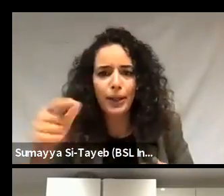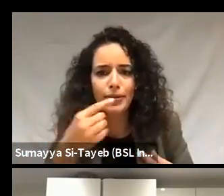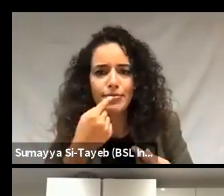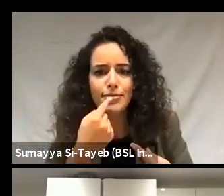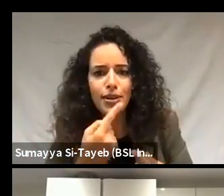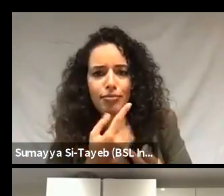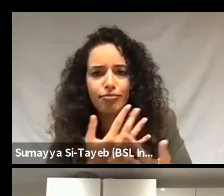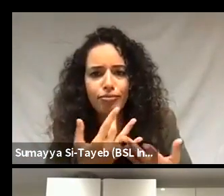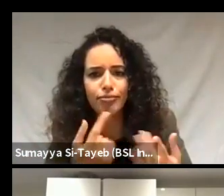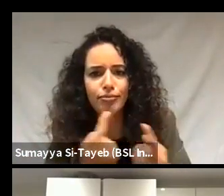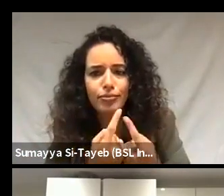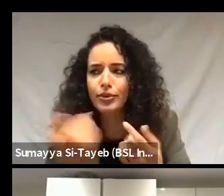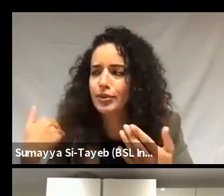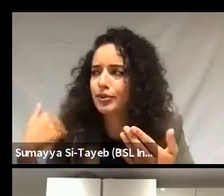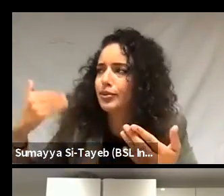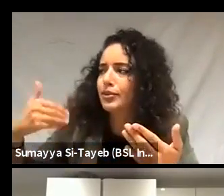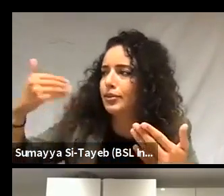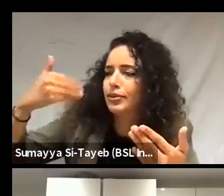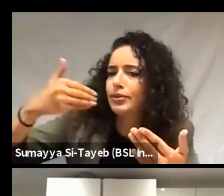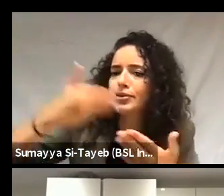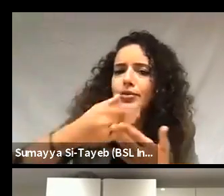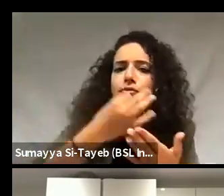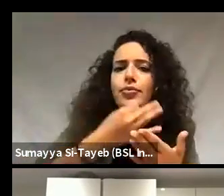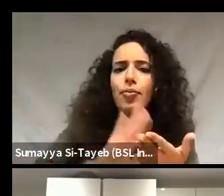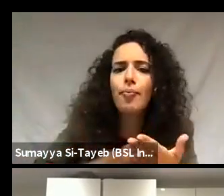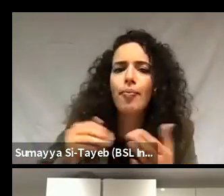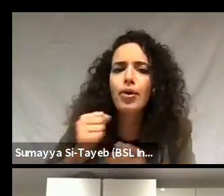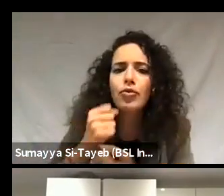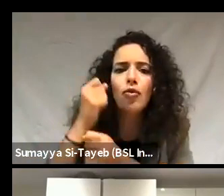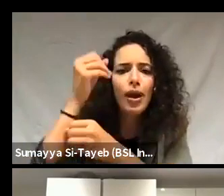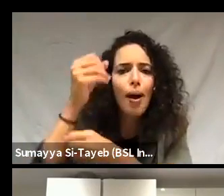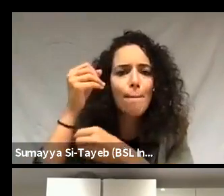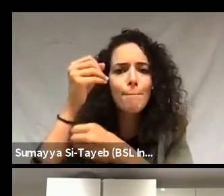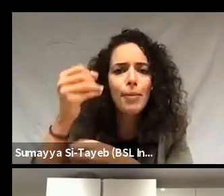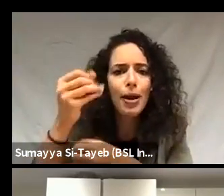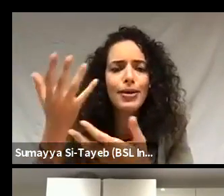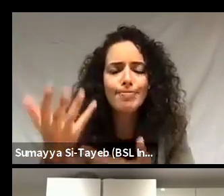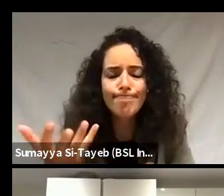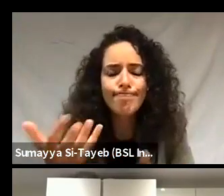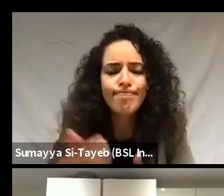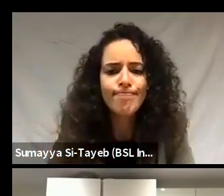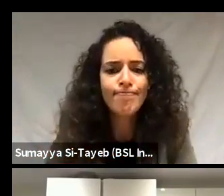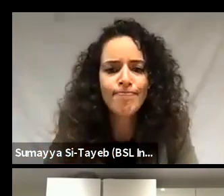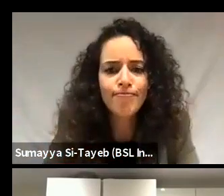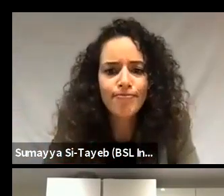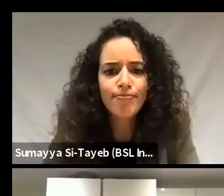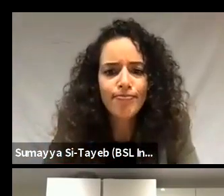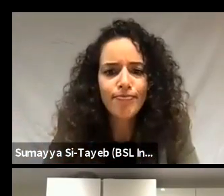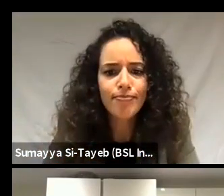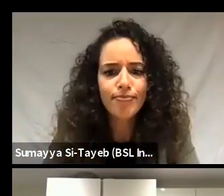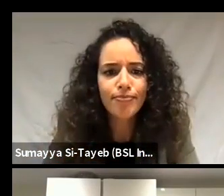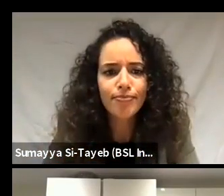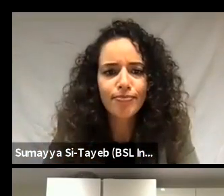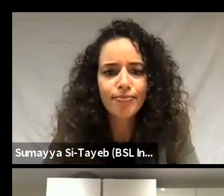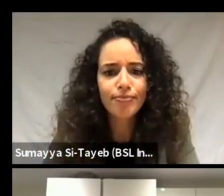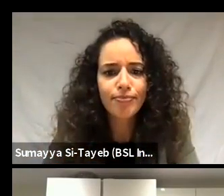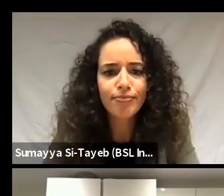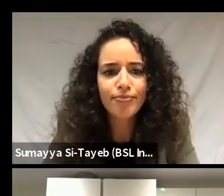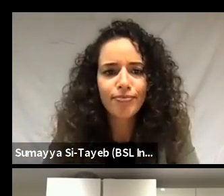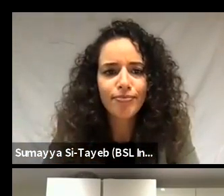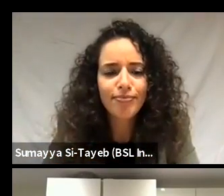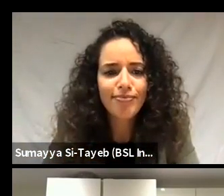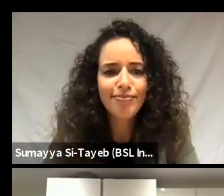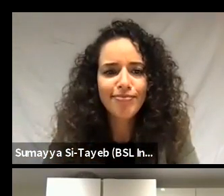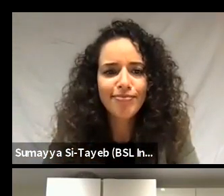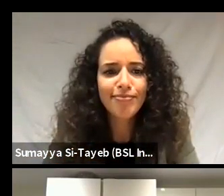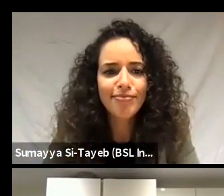few months of campaigning that are going to bring that one into play. But there we go. We can. Yep,